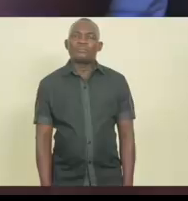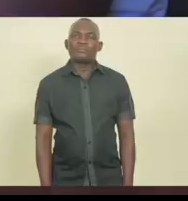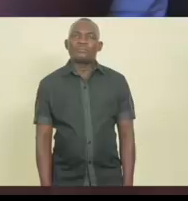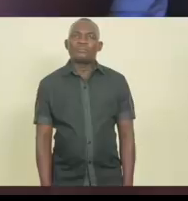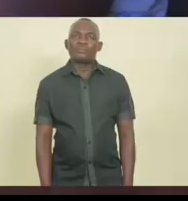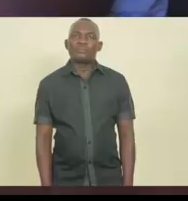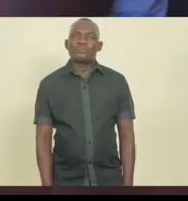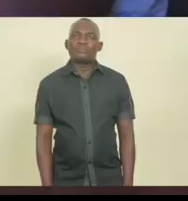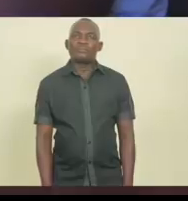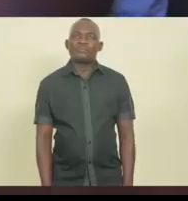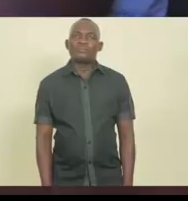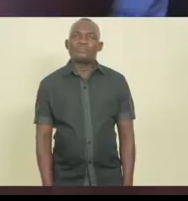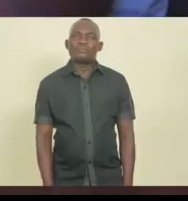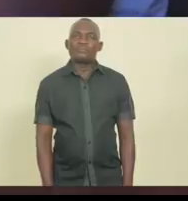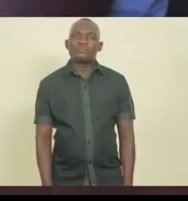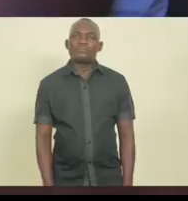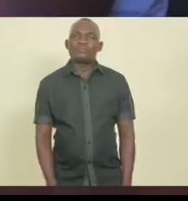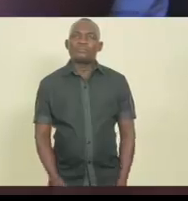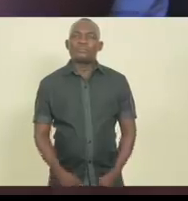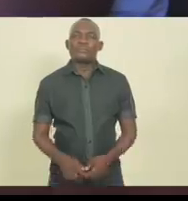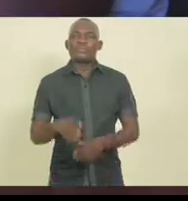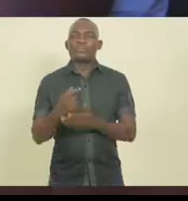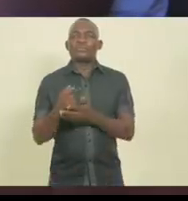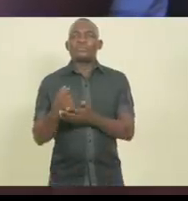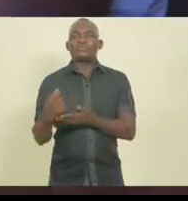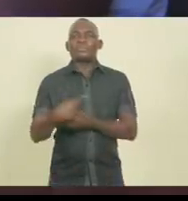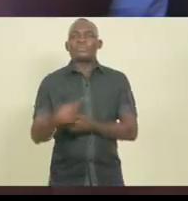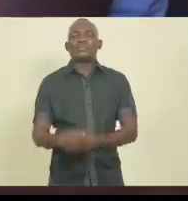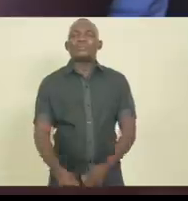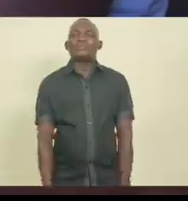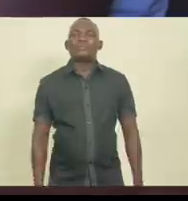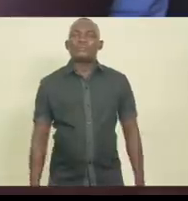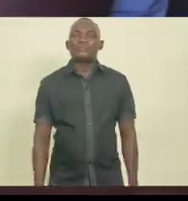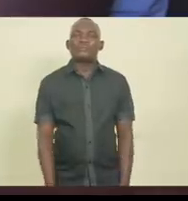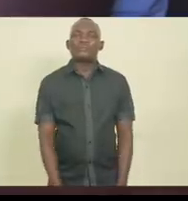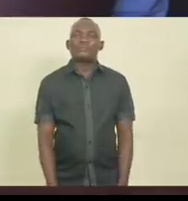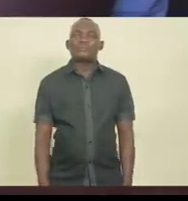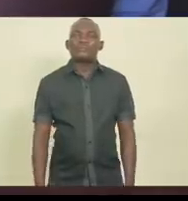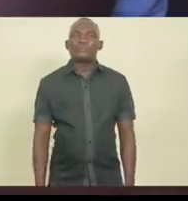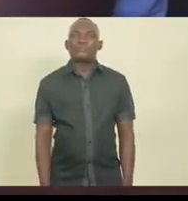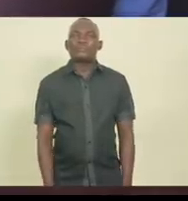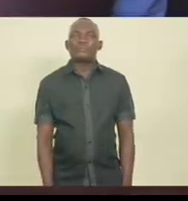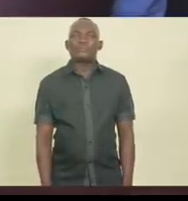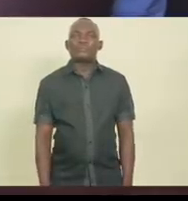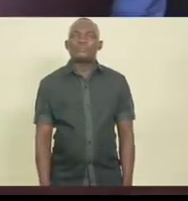Yeah. Who is it? Oh, it's nothing important. Come,